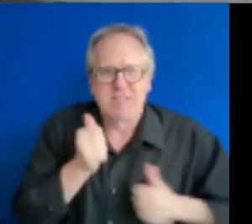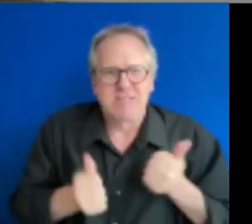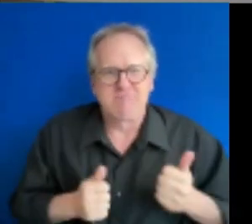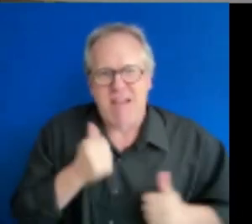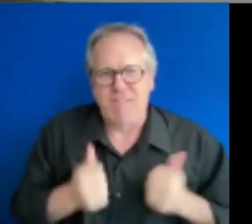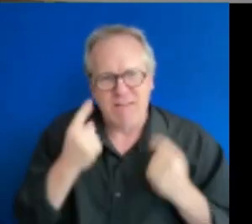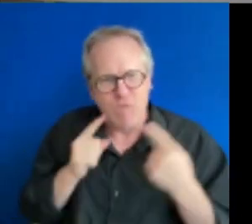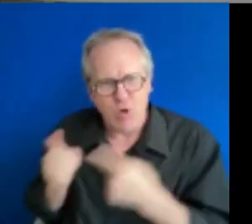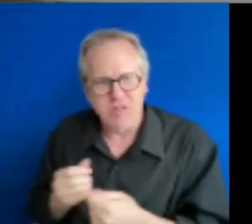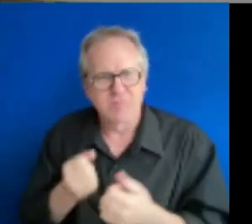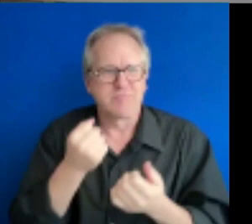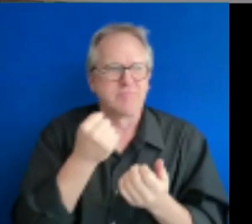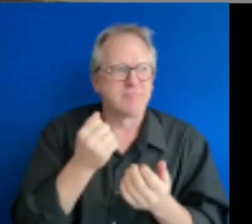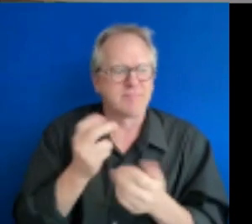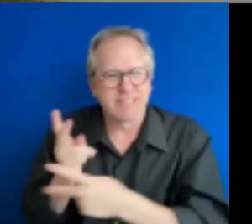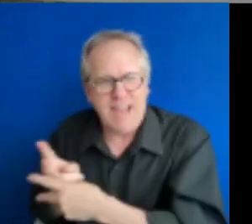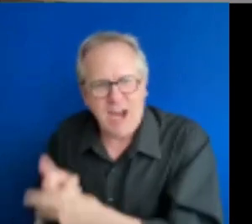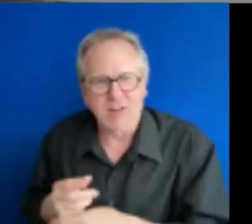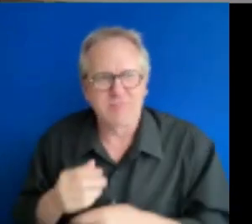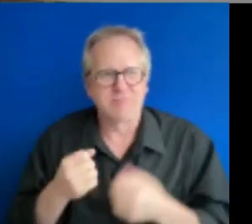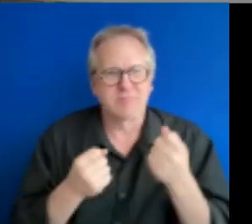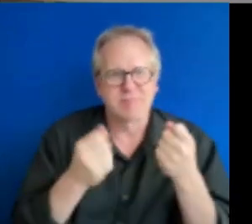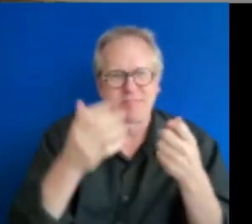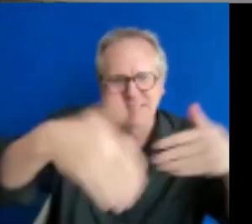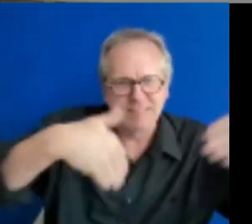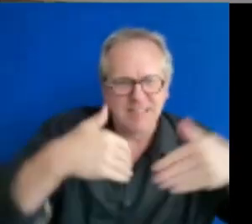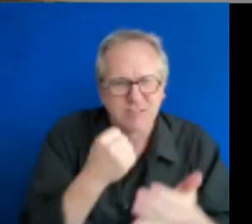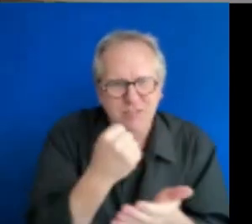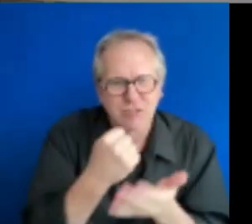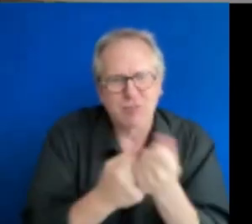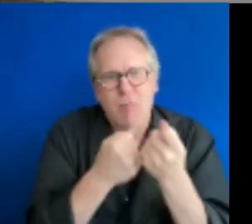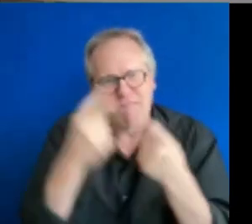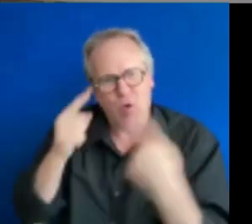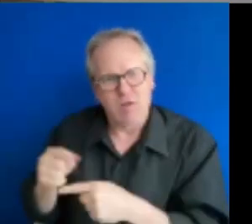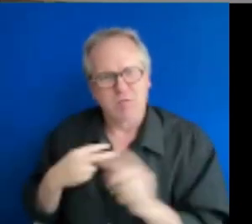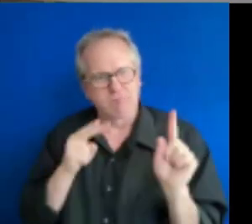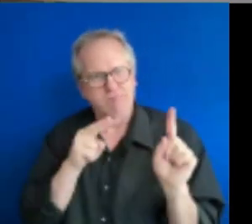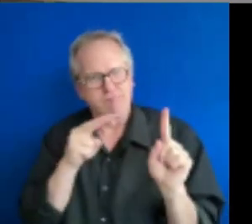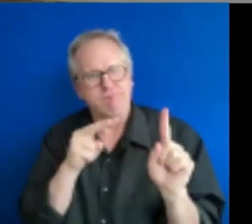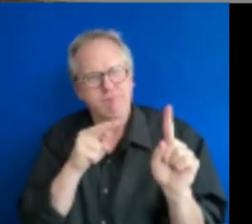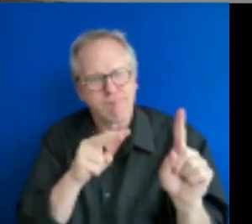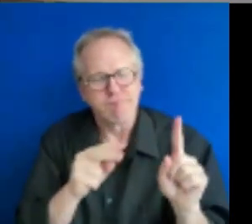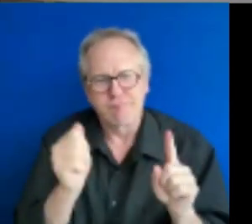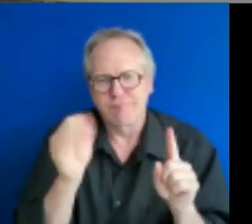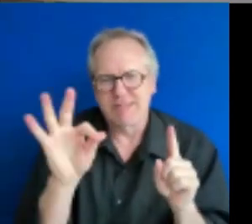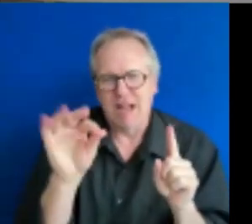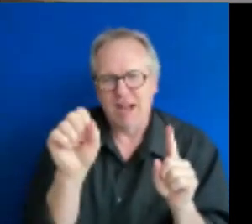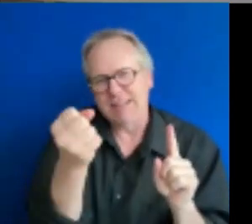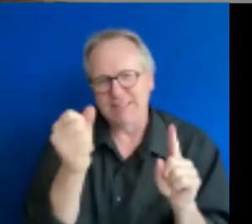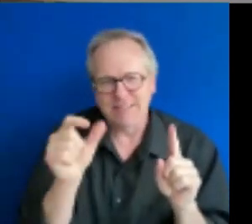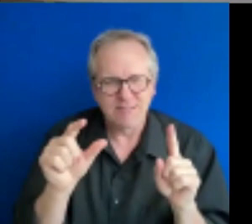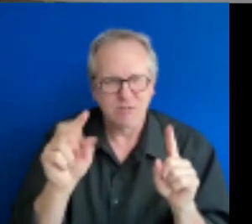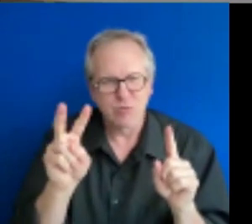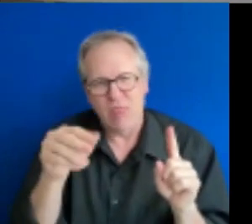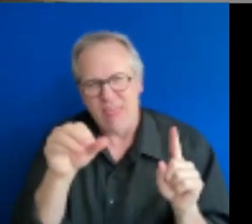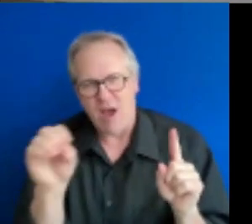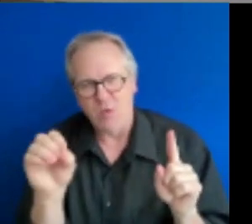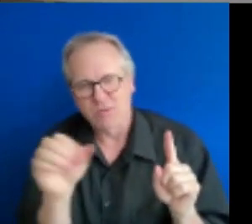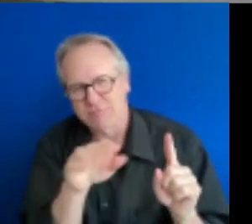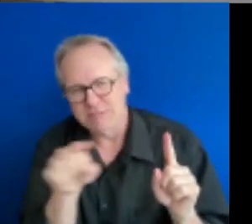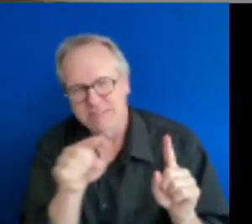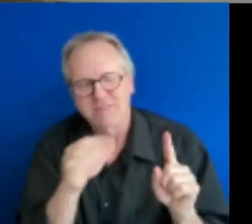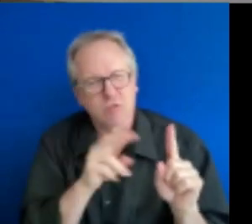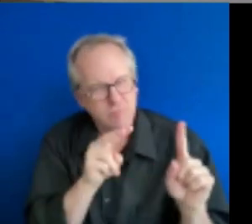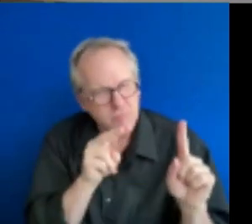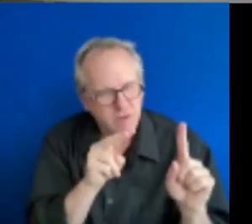care and support that he needed in the late 90s and early 2000s. I sort of learned